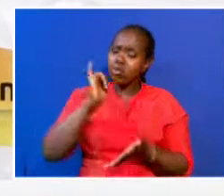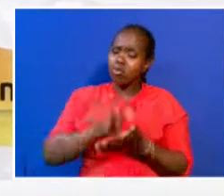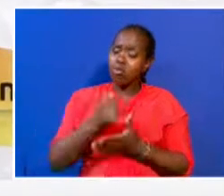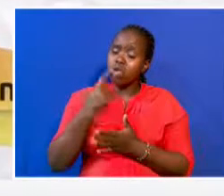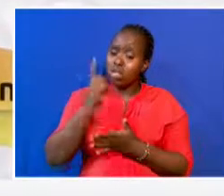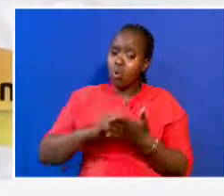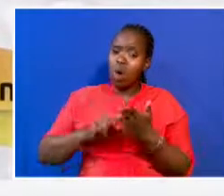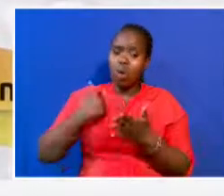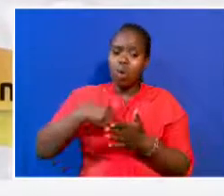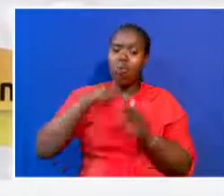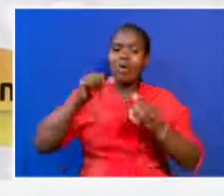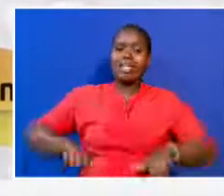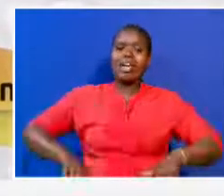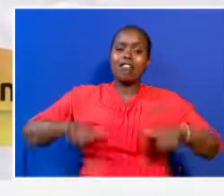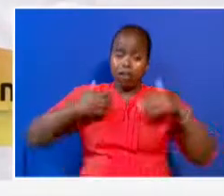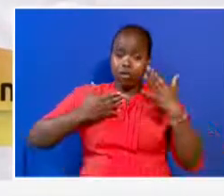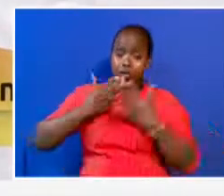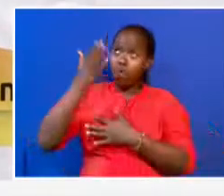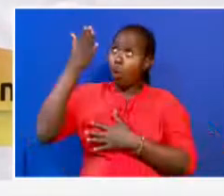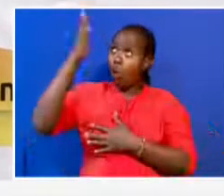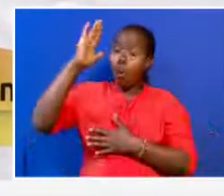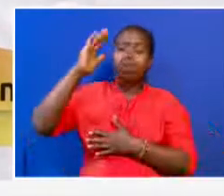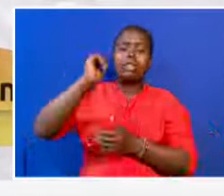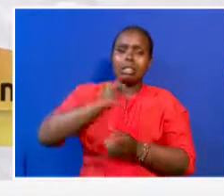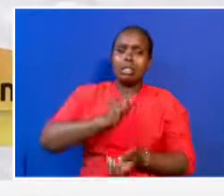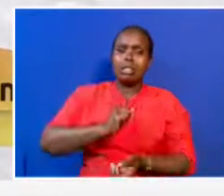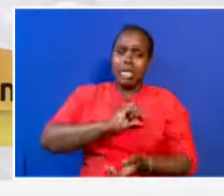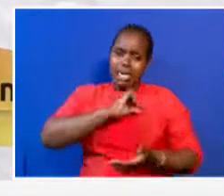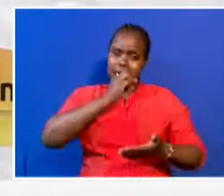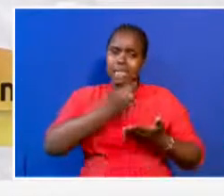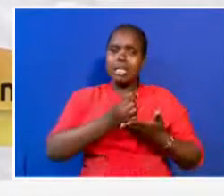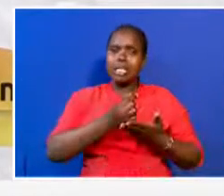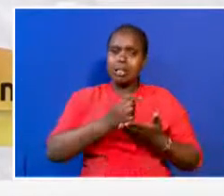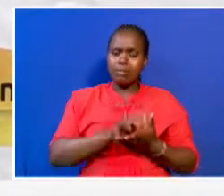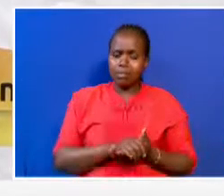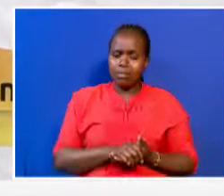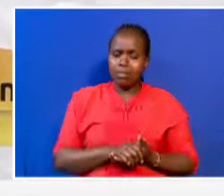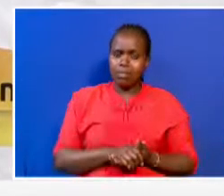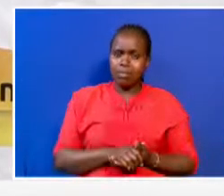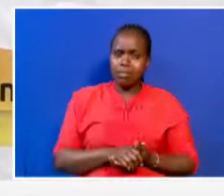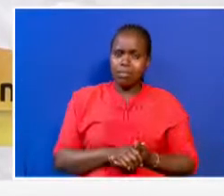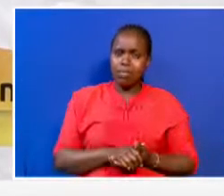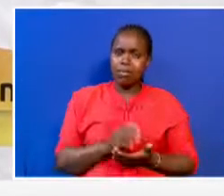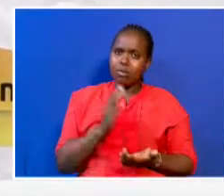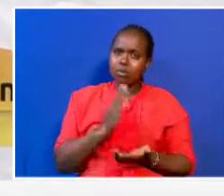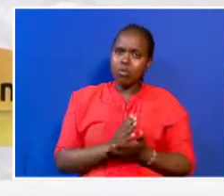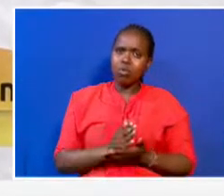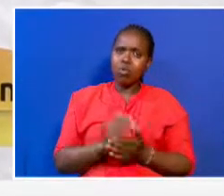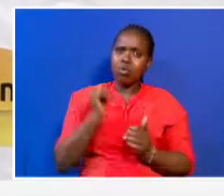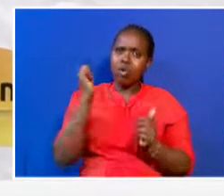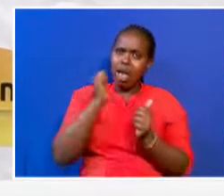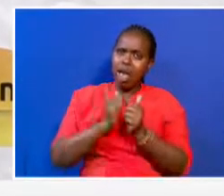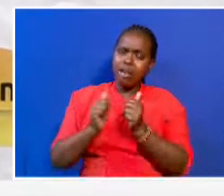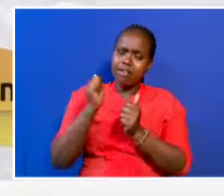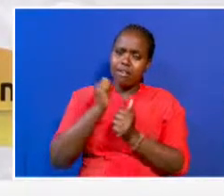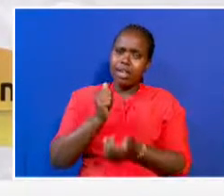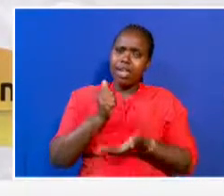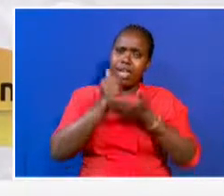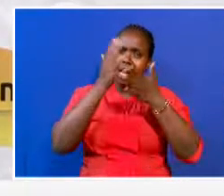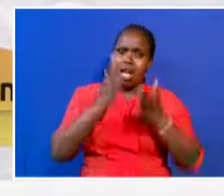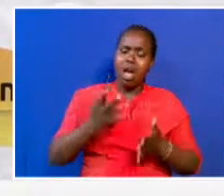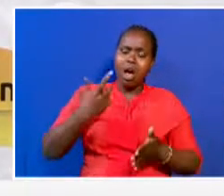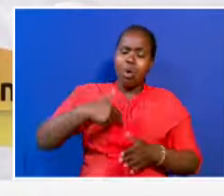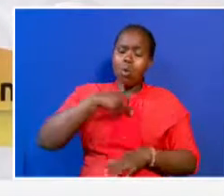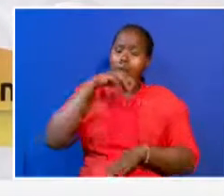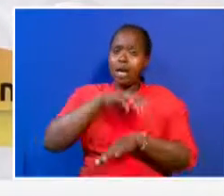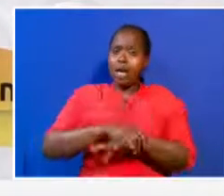we survive by the grace of God, Dr. Mwangi and the Equity Group. So every assistance that we can